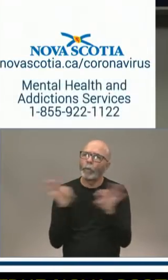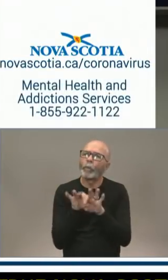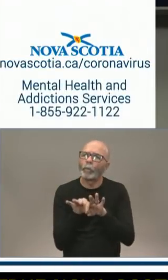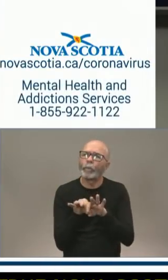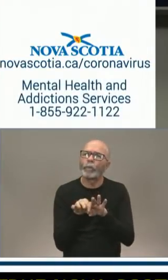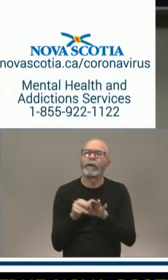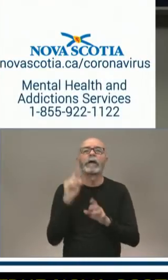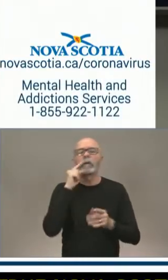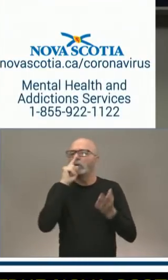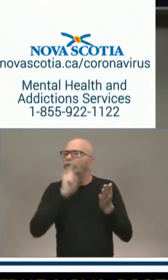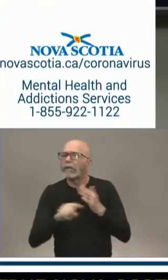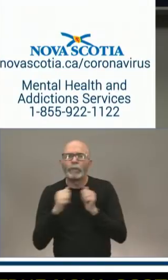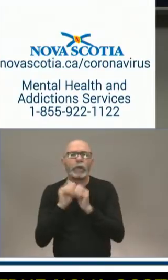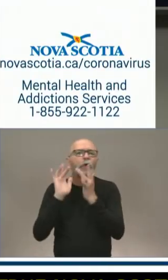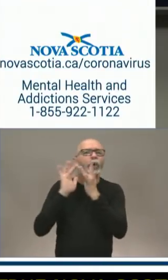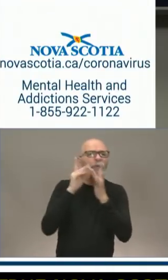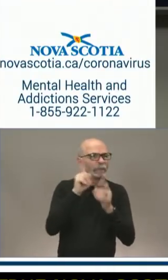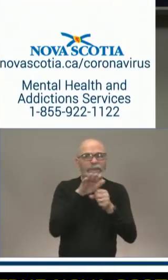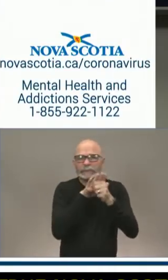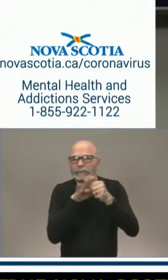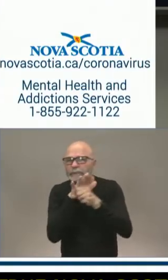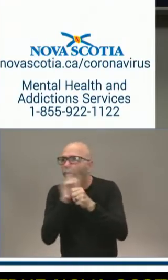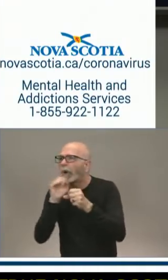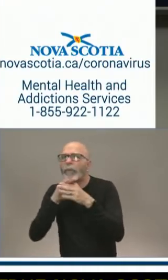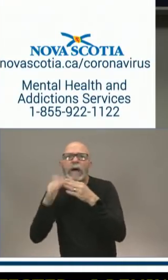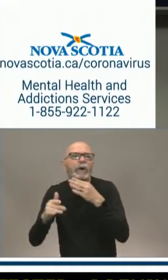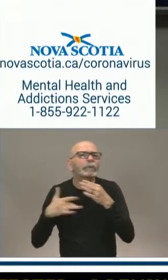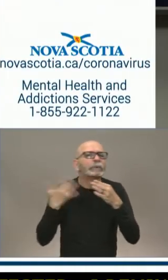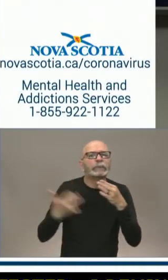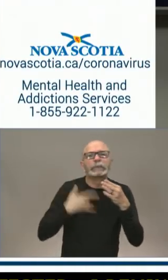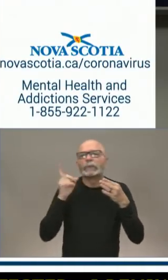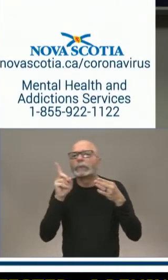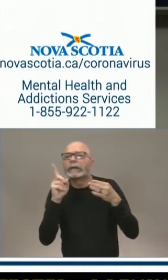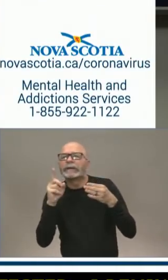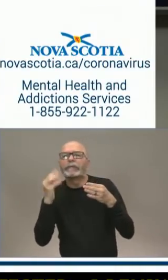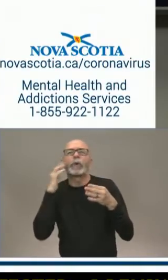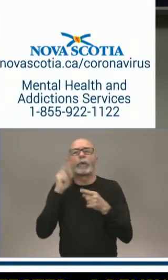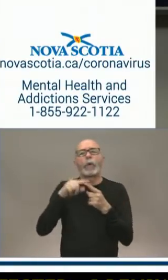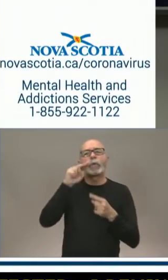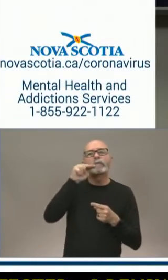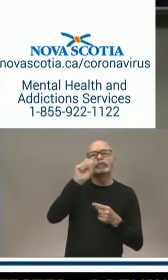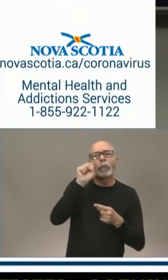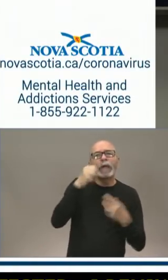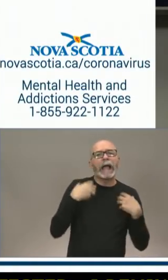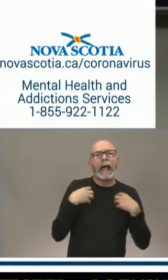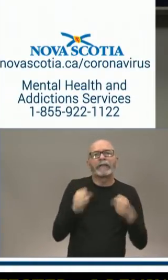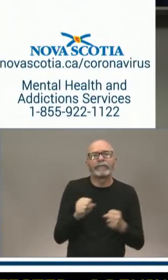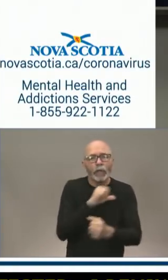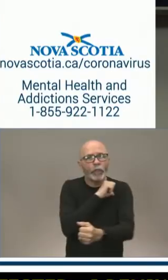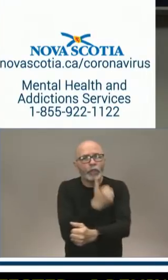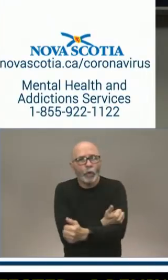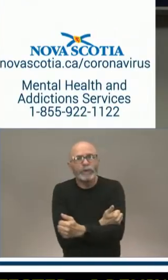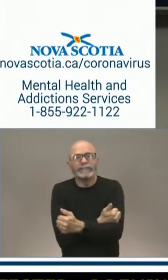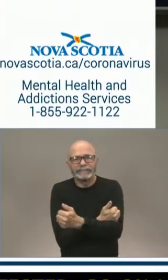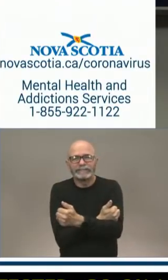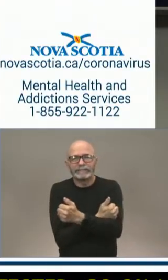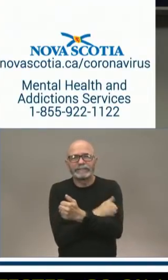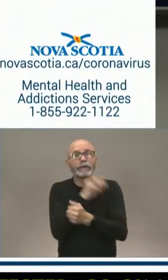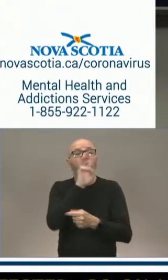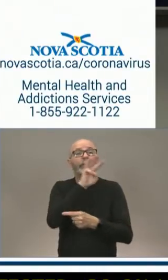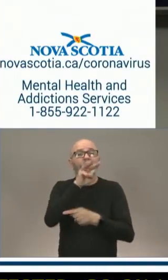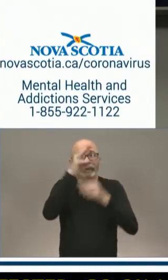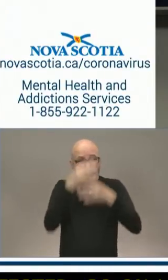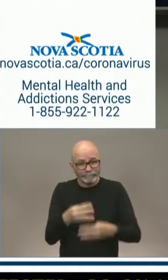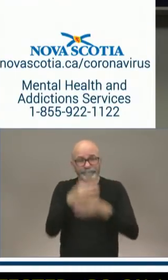you can get a test this weekend. It's on the Nova Scotia Health Authority website under coronavirus testing. Whether you've